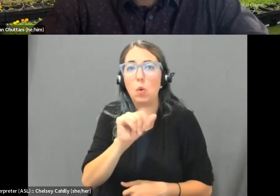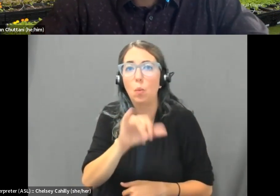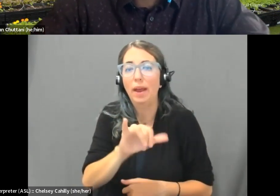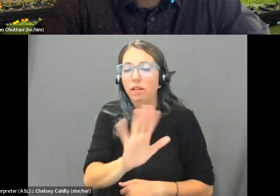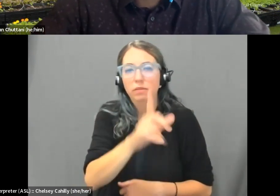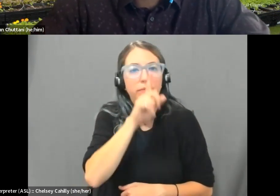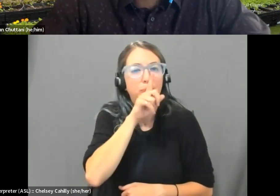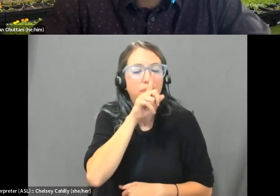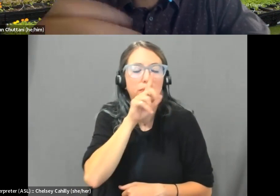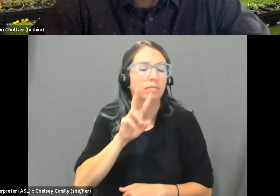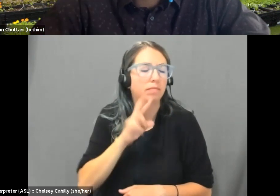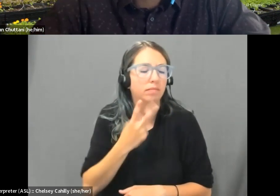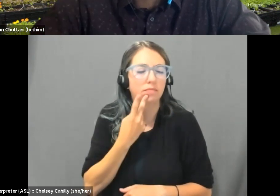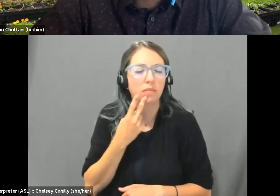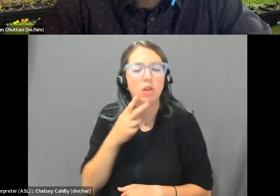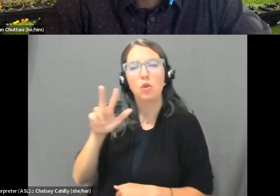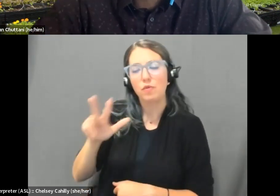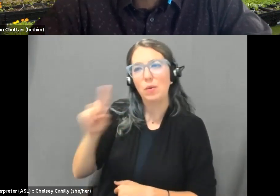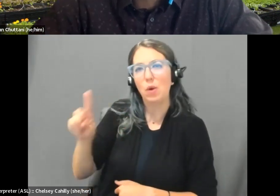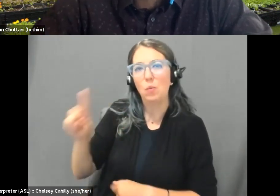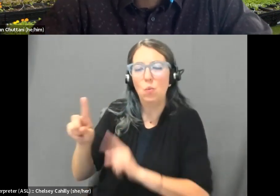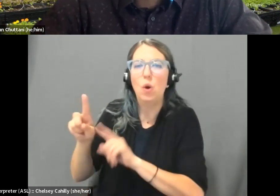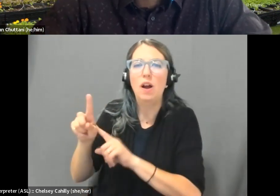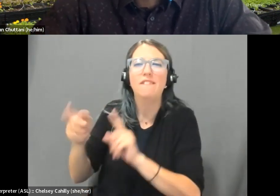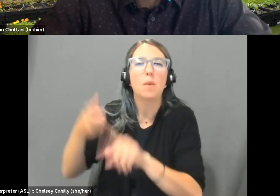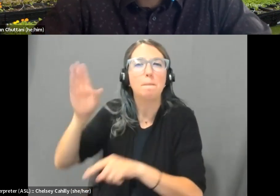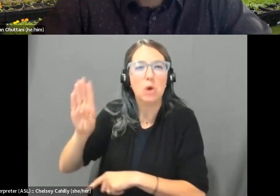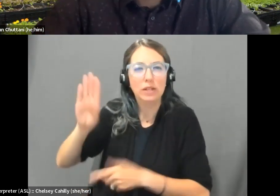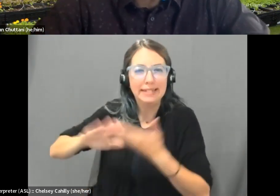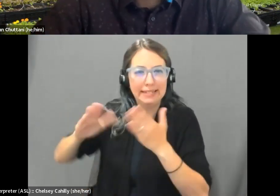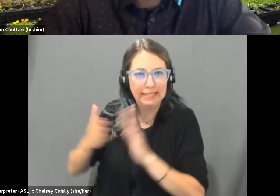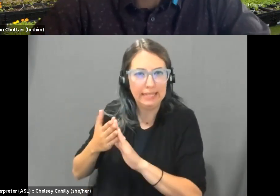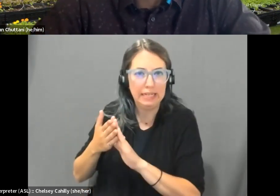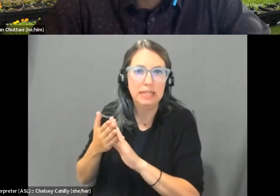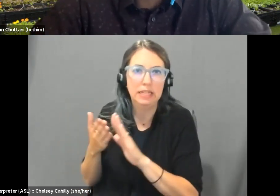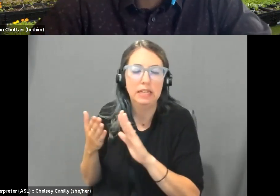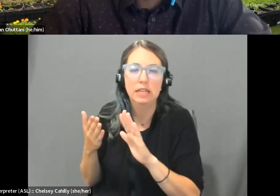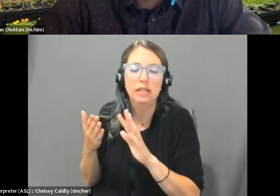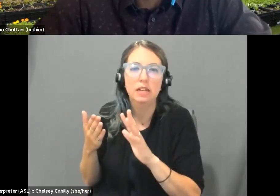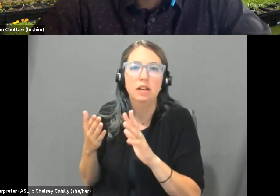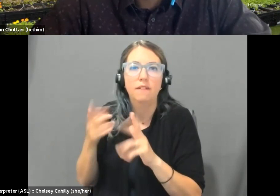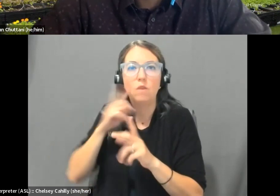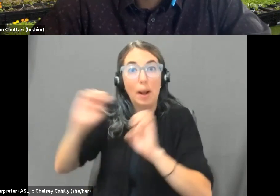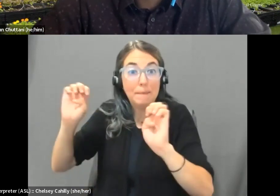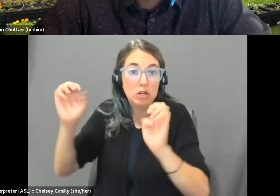provided by the city for phone calls for emergency situations. It wasn't United Way data.